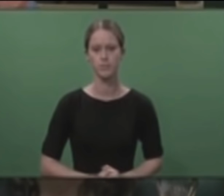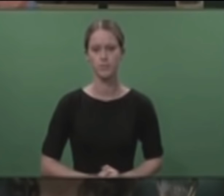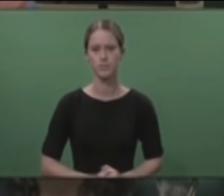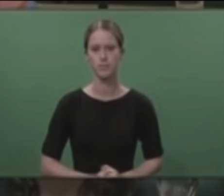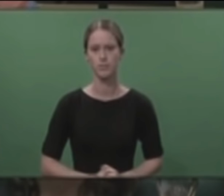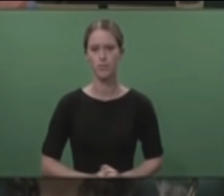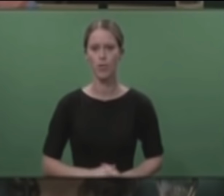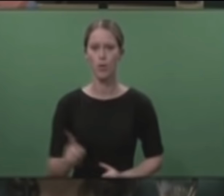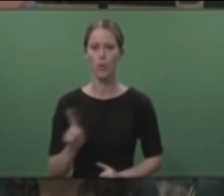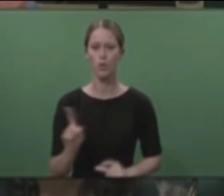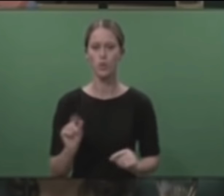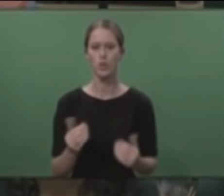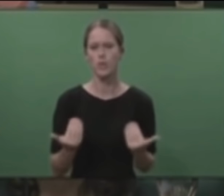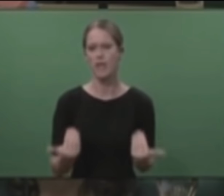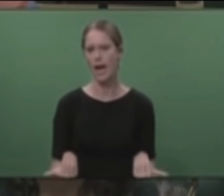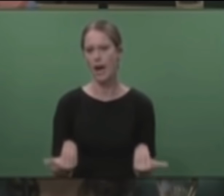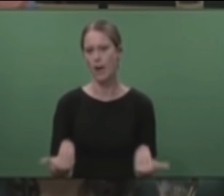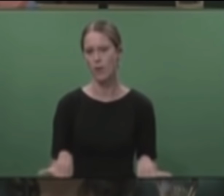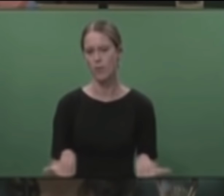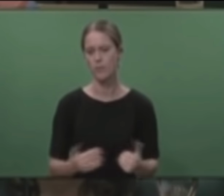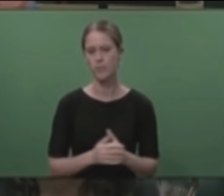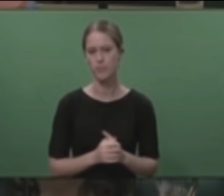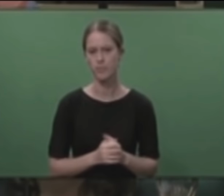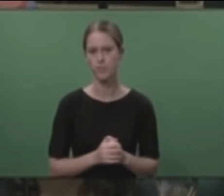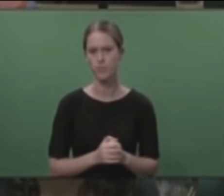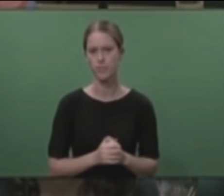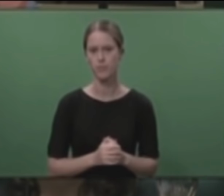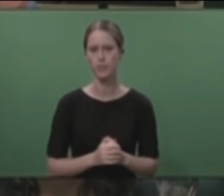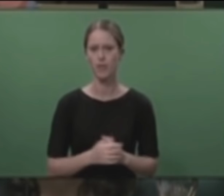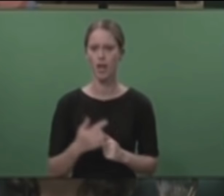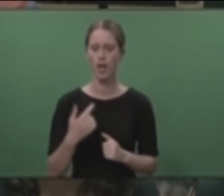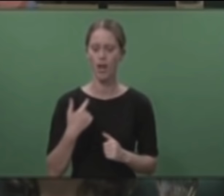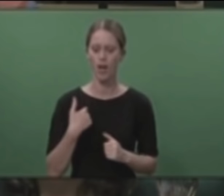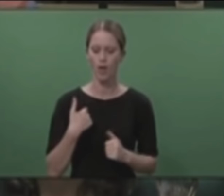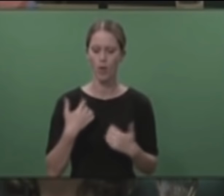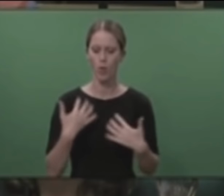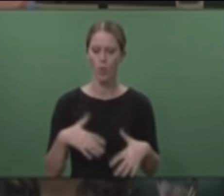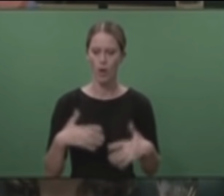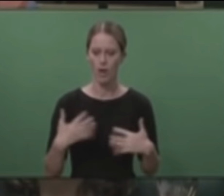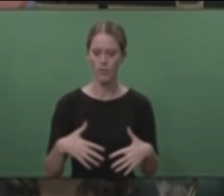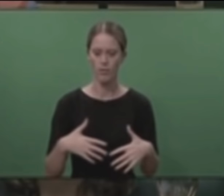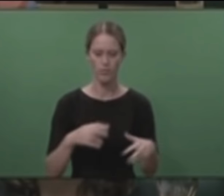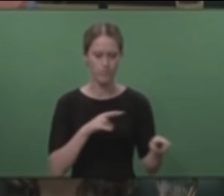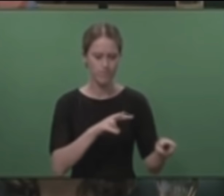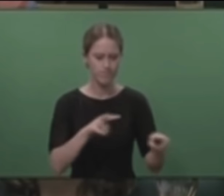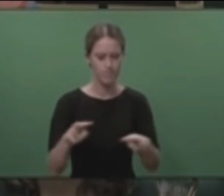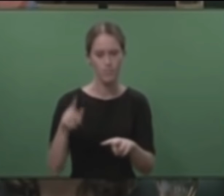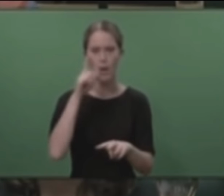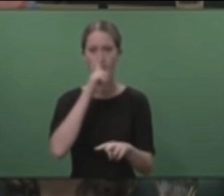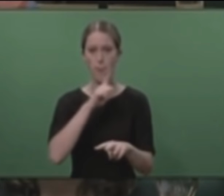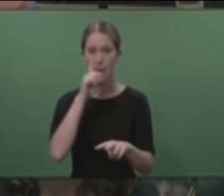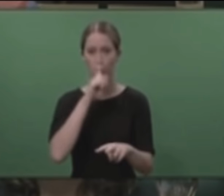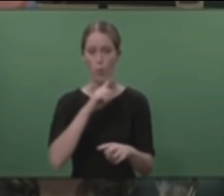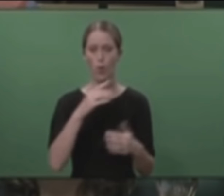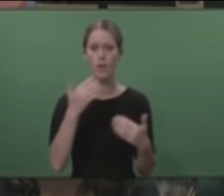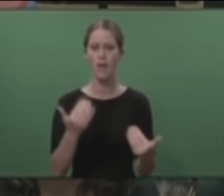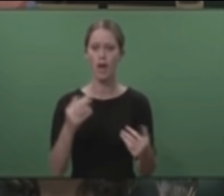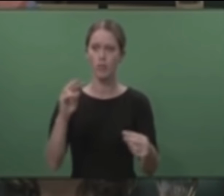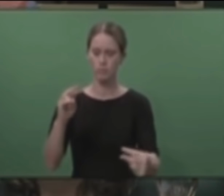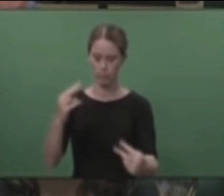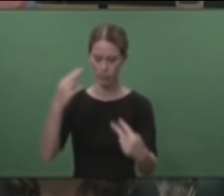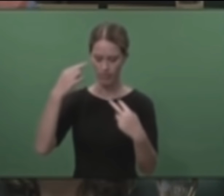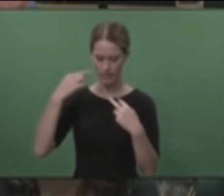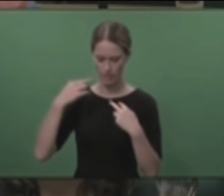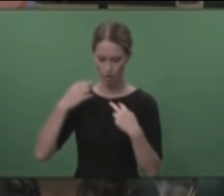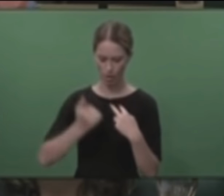do we do now? I am energised by the signs of people now reflecting on